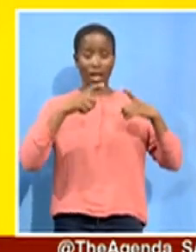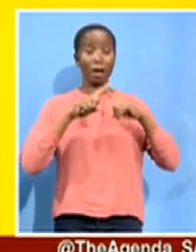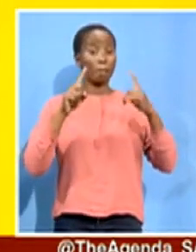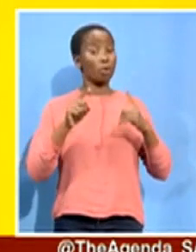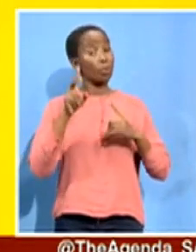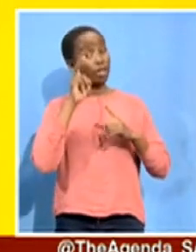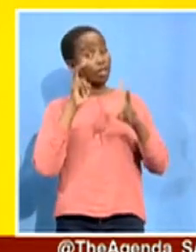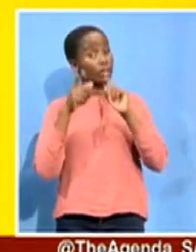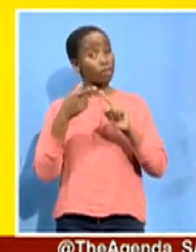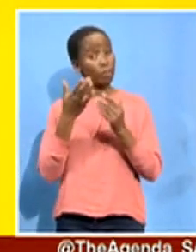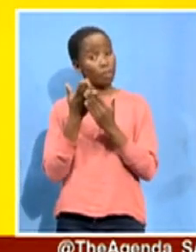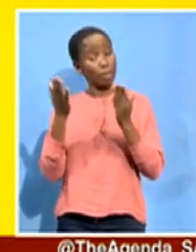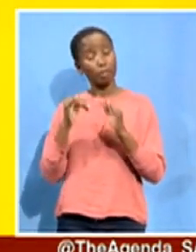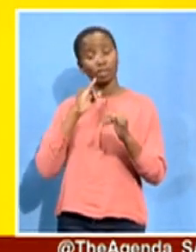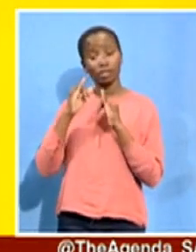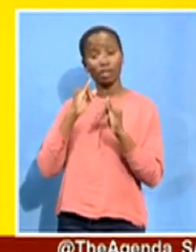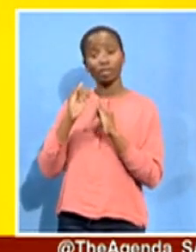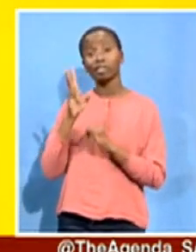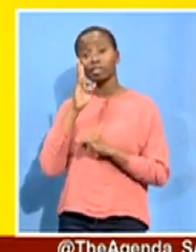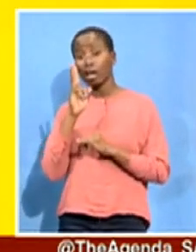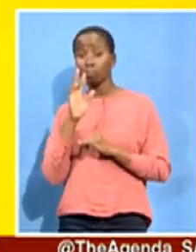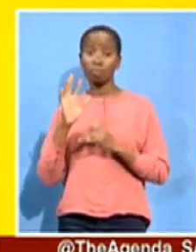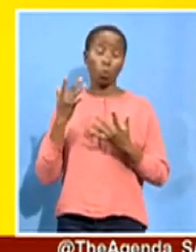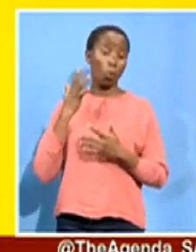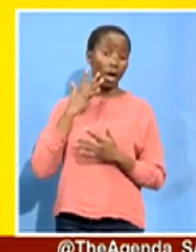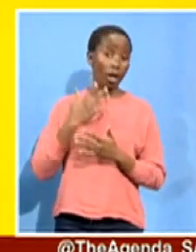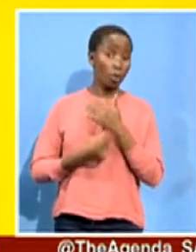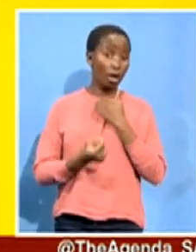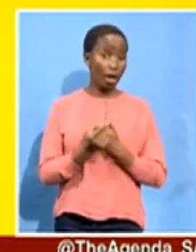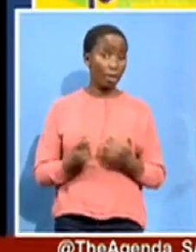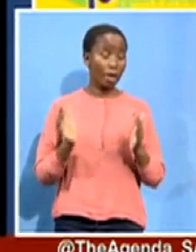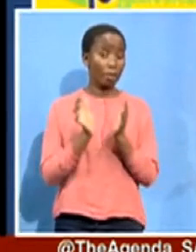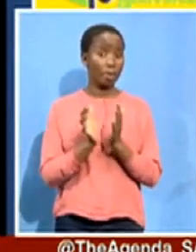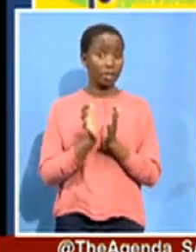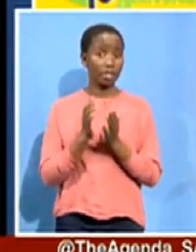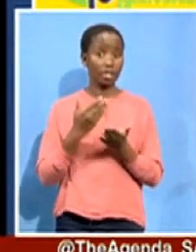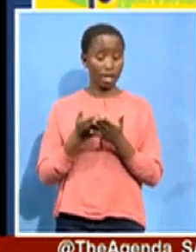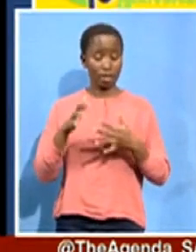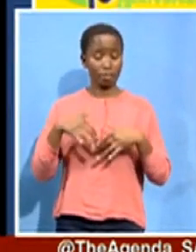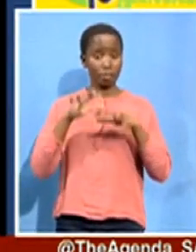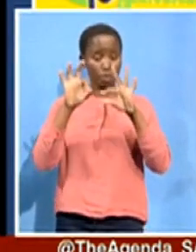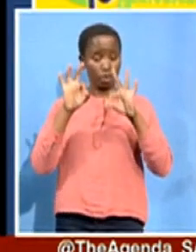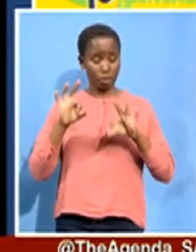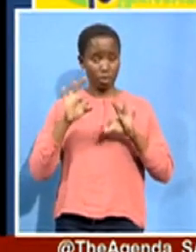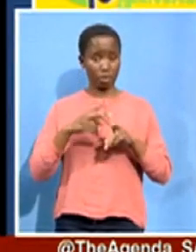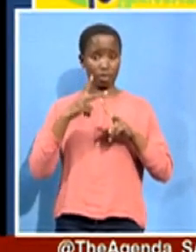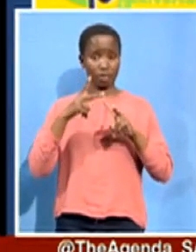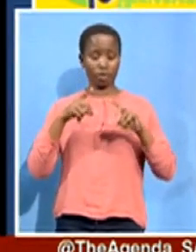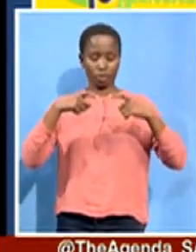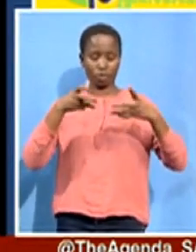to sit and finally have this ANC Youth League Congress. Desiree. Natasha, in one of your inserts on this